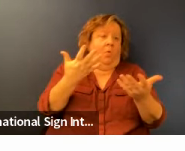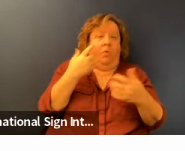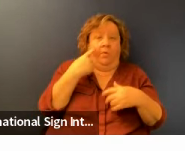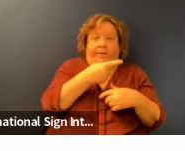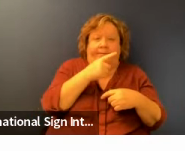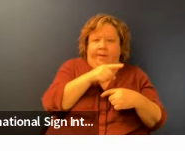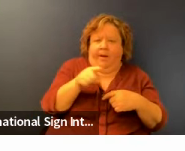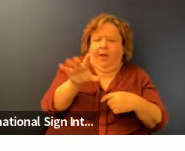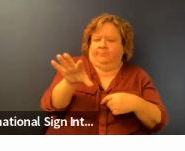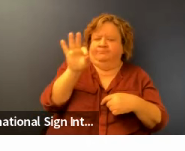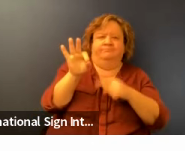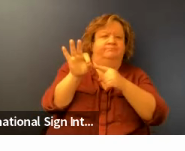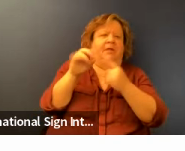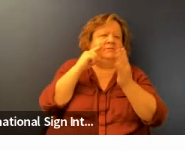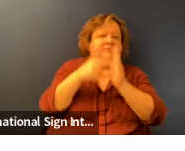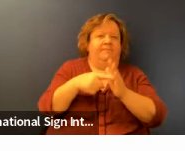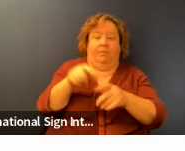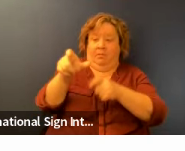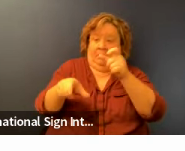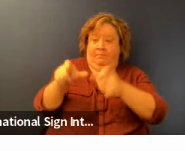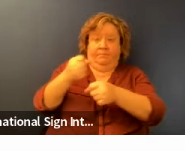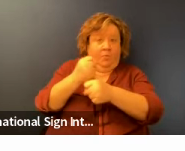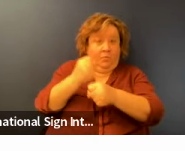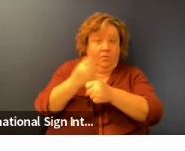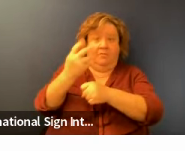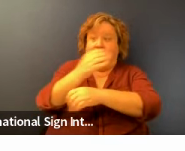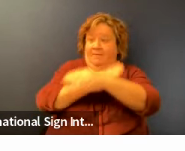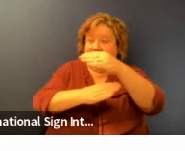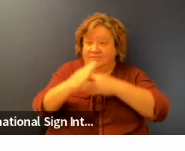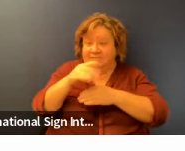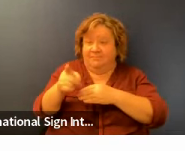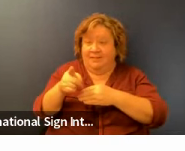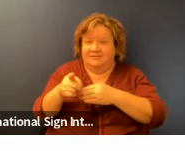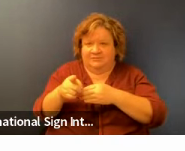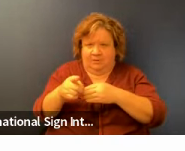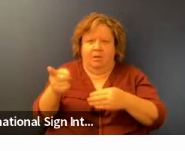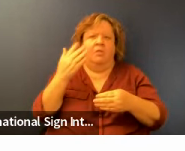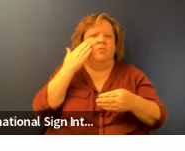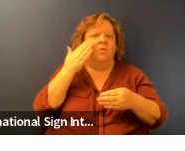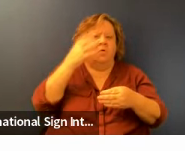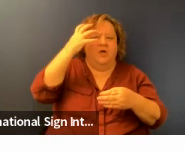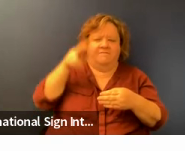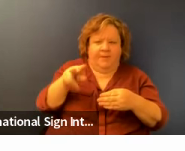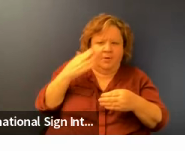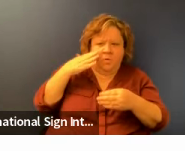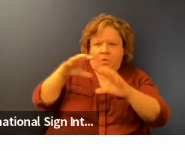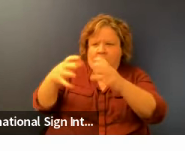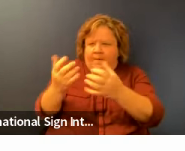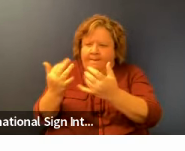investment for their social protection. And secondly, we need to progressively shift from the targeted